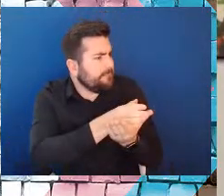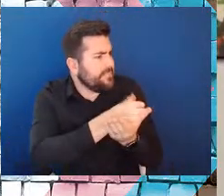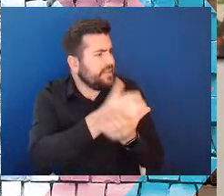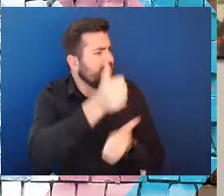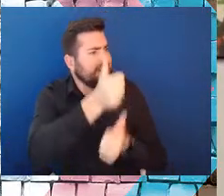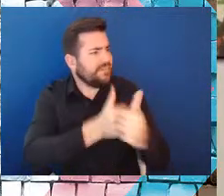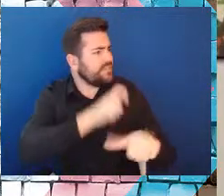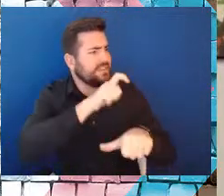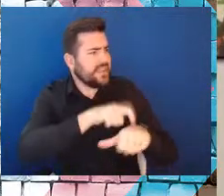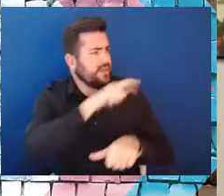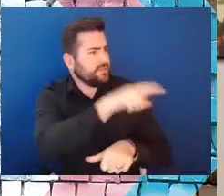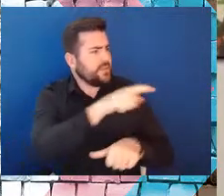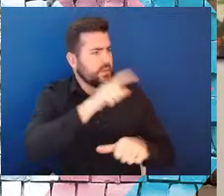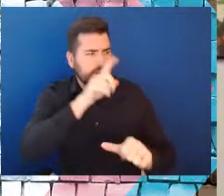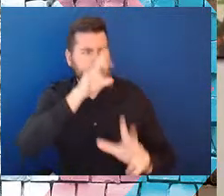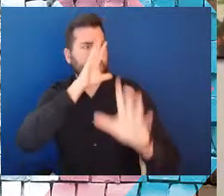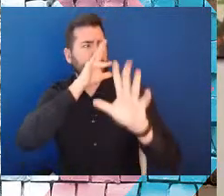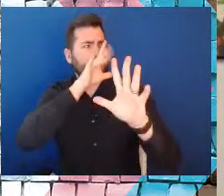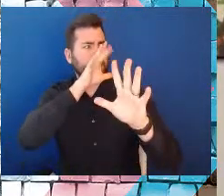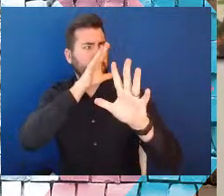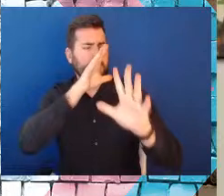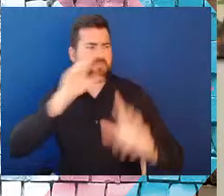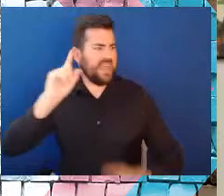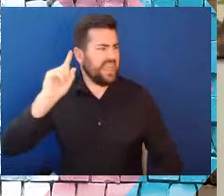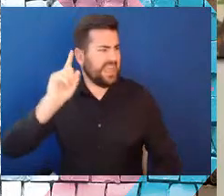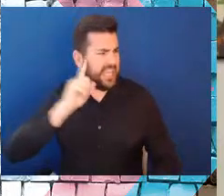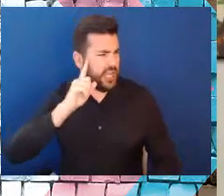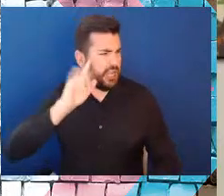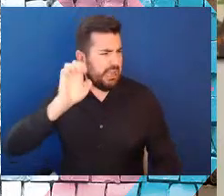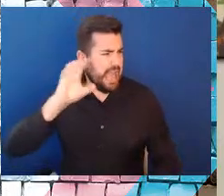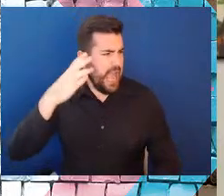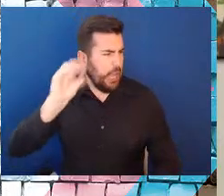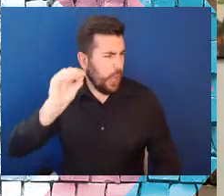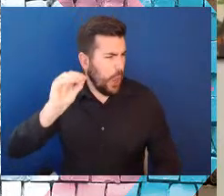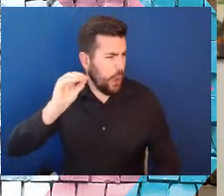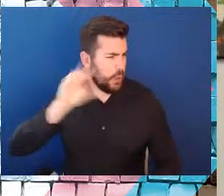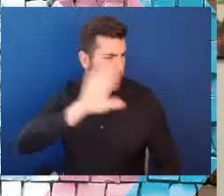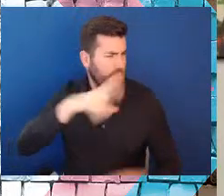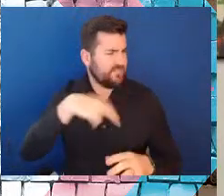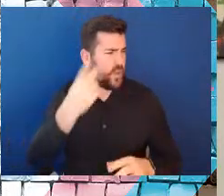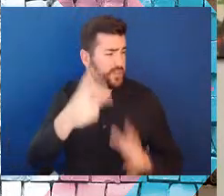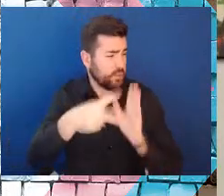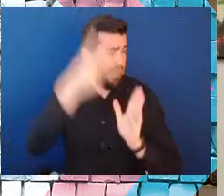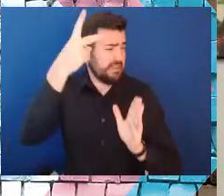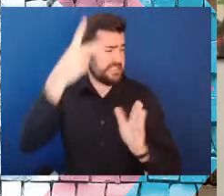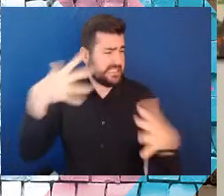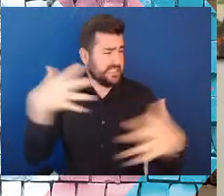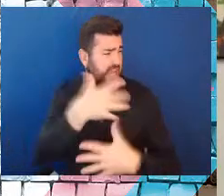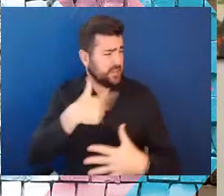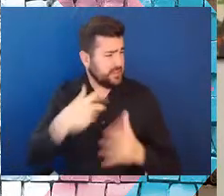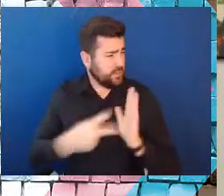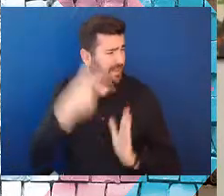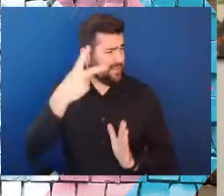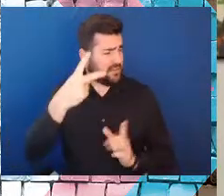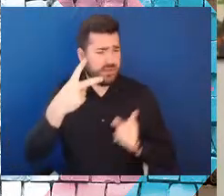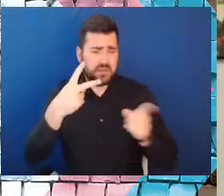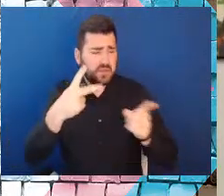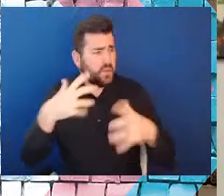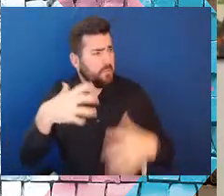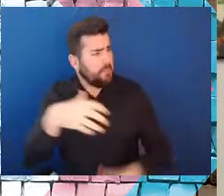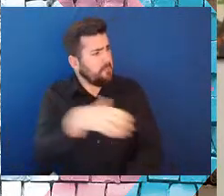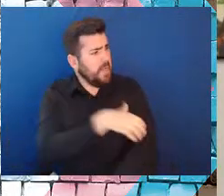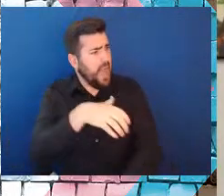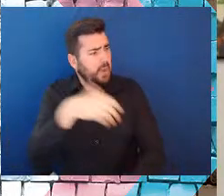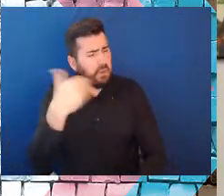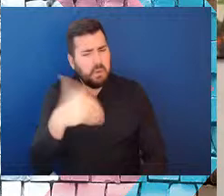yourself, there's an echo and I hear it twice and it scares me two times! You are great and powerful. I can hear it in